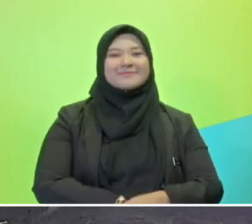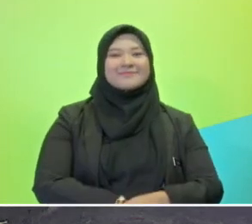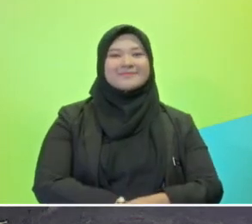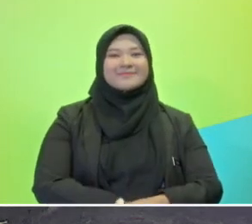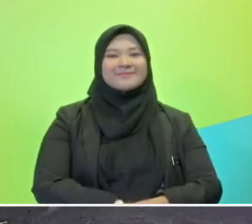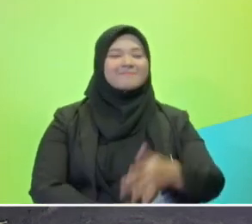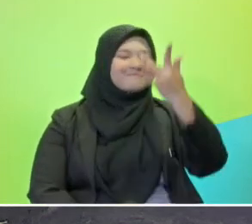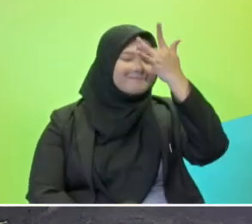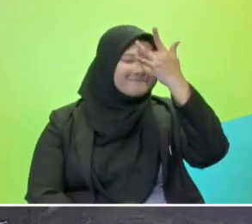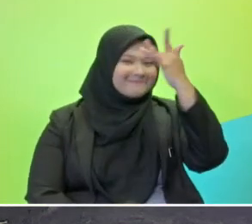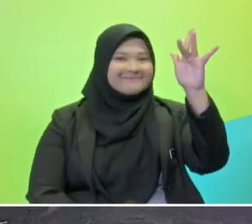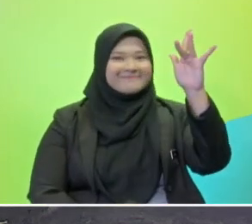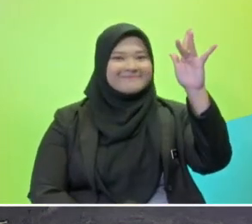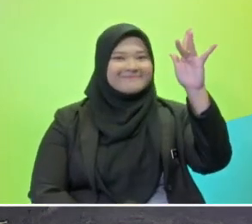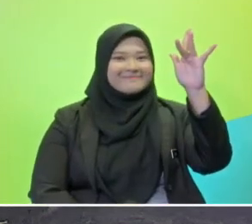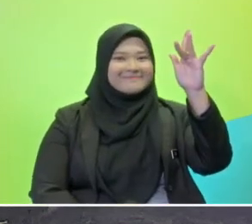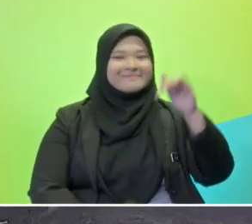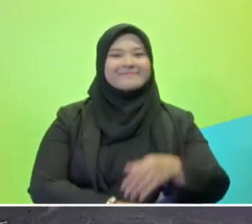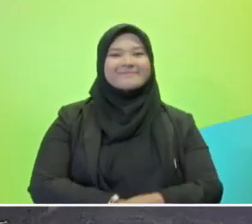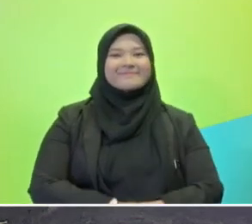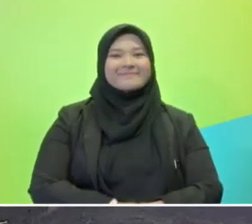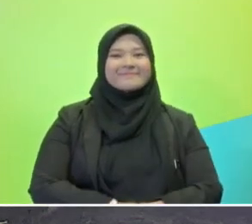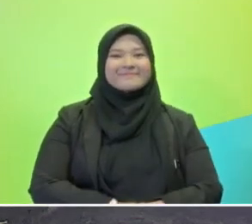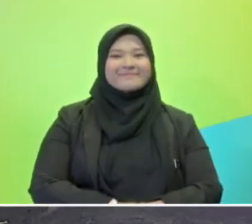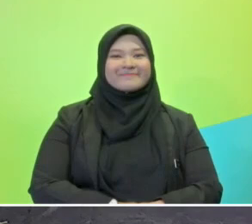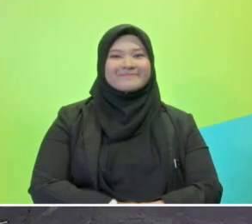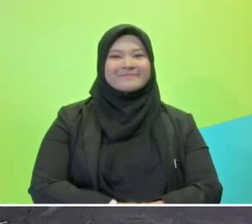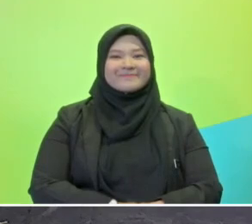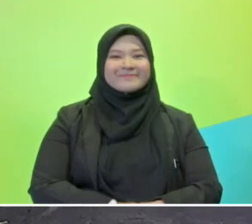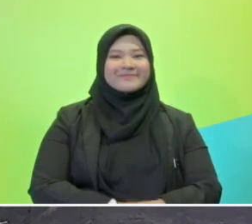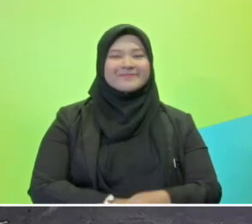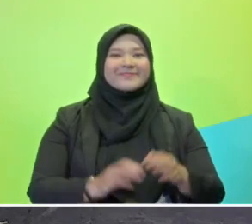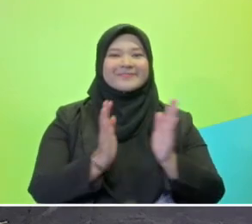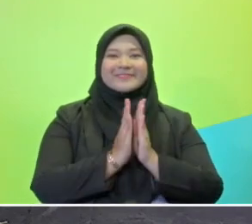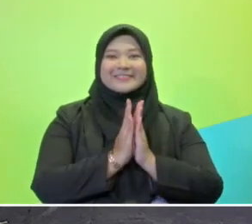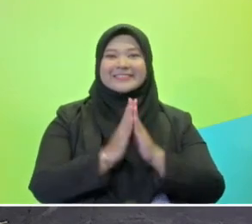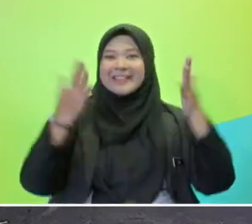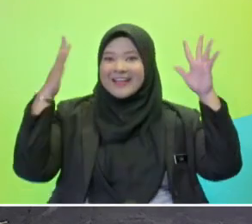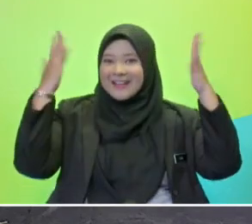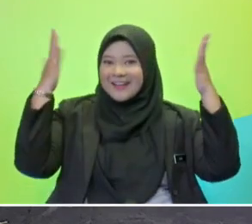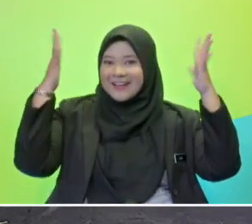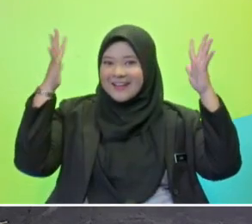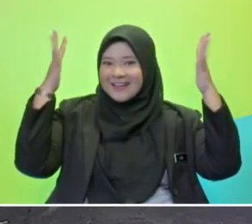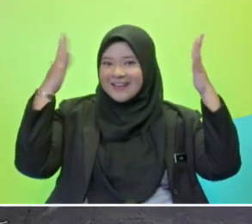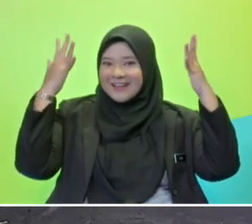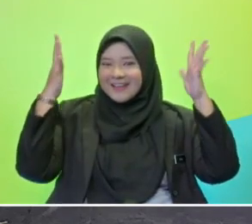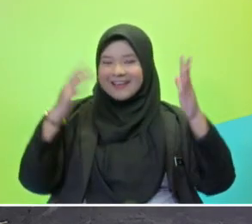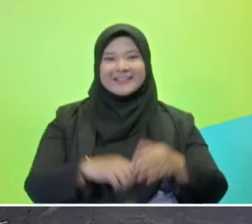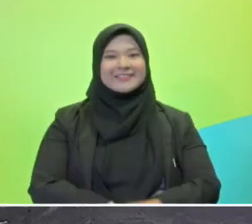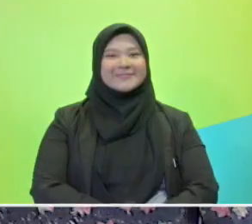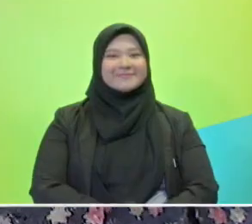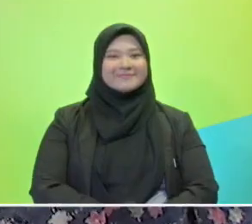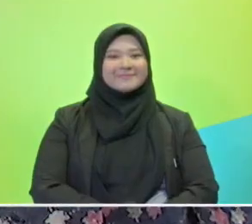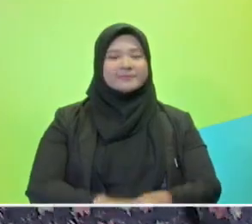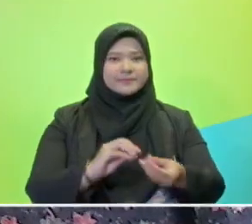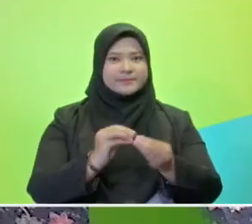a doll. So, one unicorn for you. There you go. One unicorn for Mirza. Yay. Okay. Yashwini, are